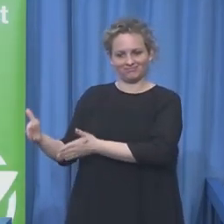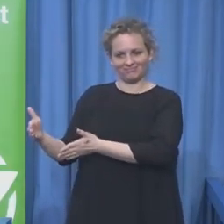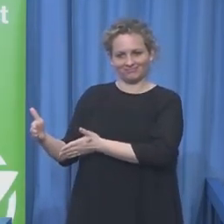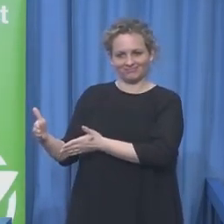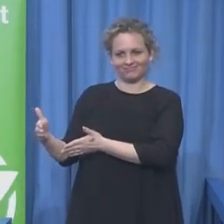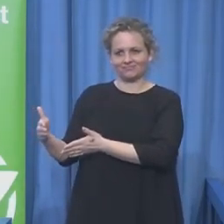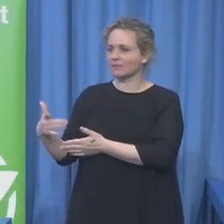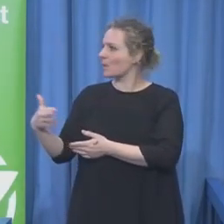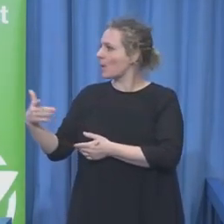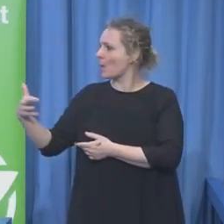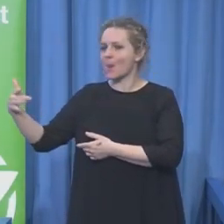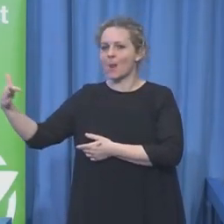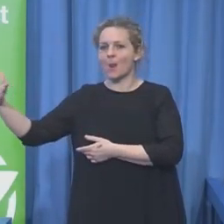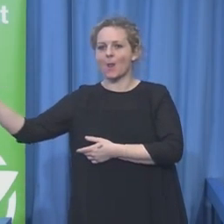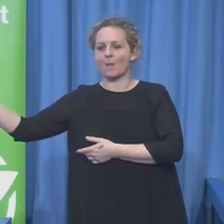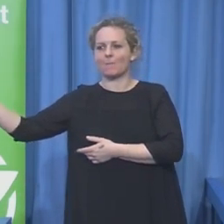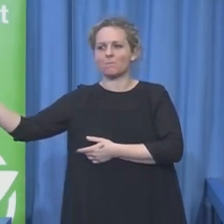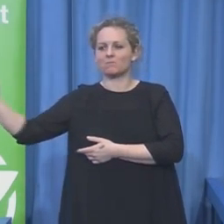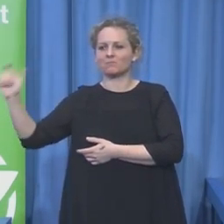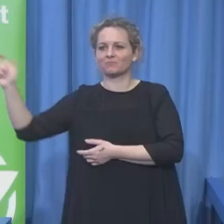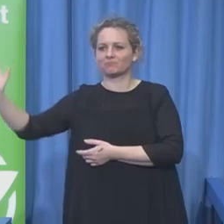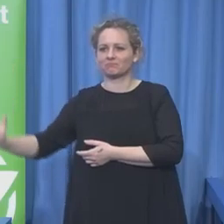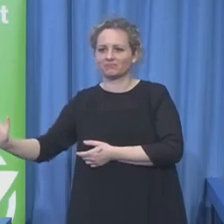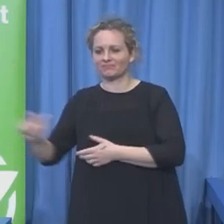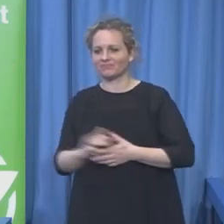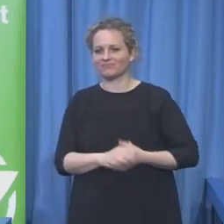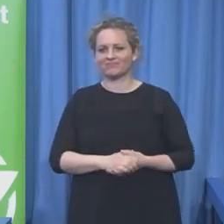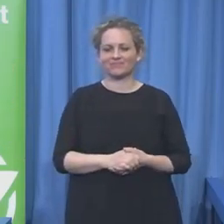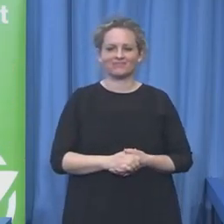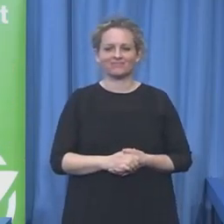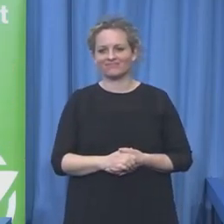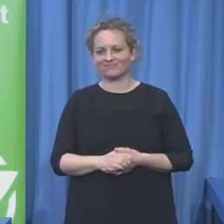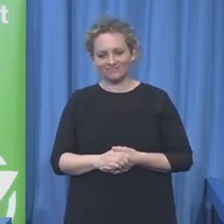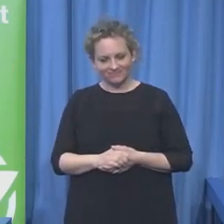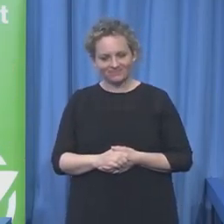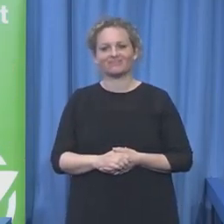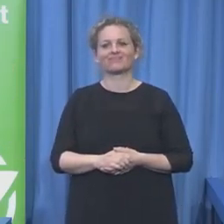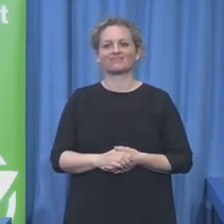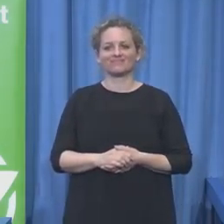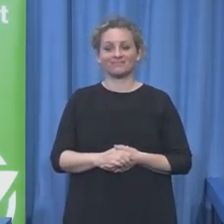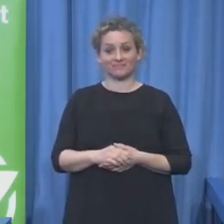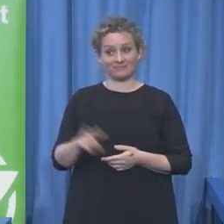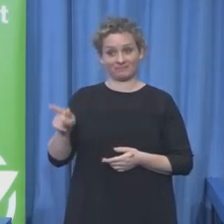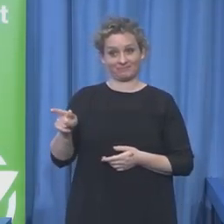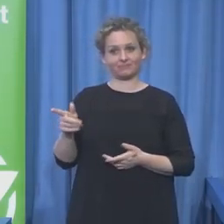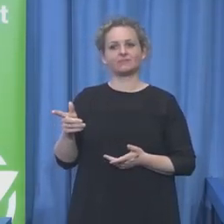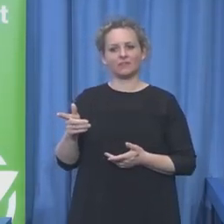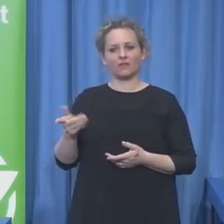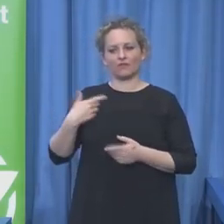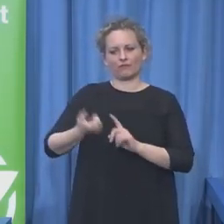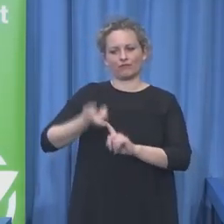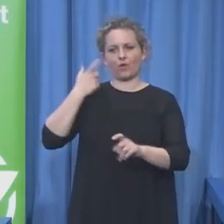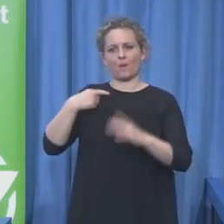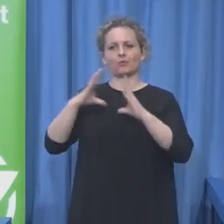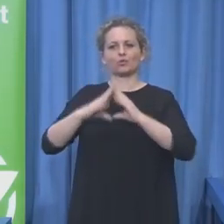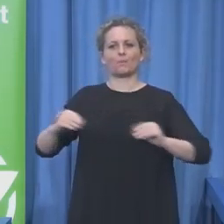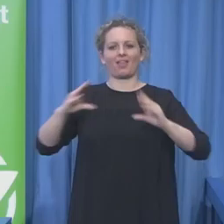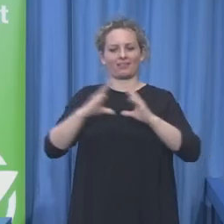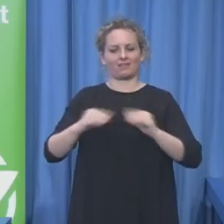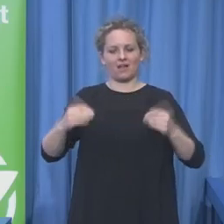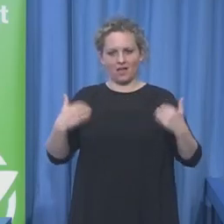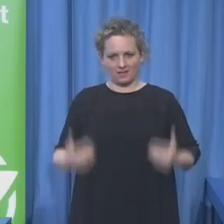Our final speaker is Zerasela Nicolet from Romania. And Romania is a country which had a